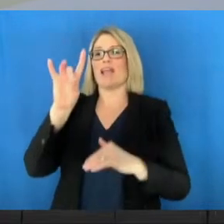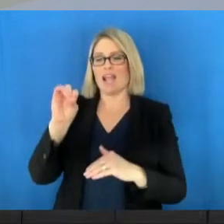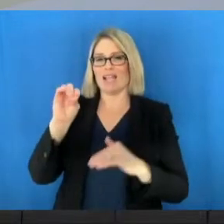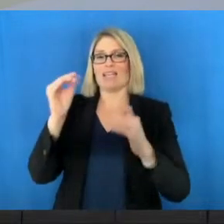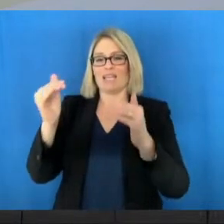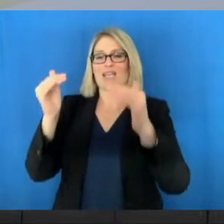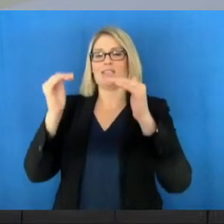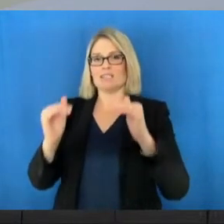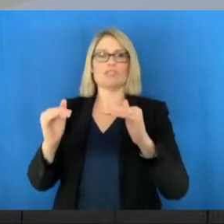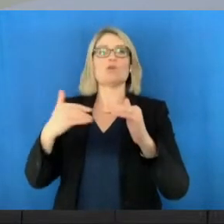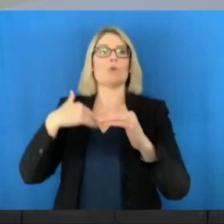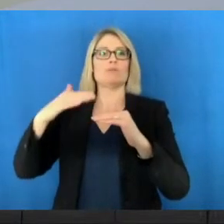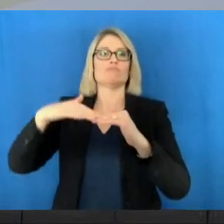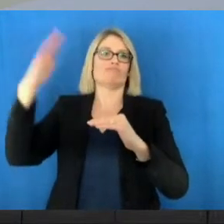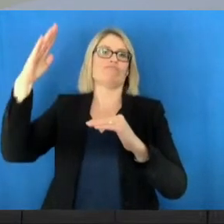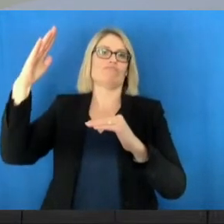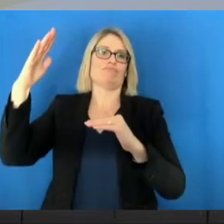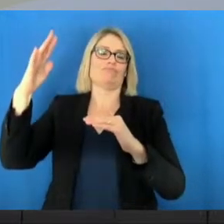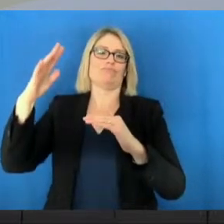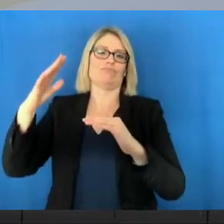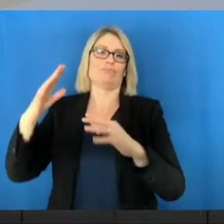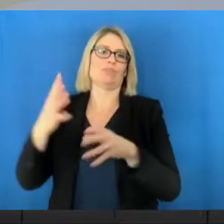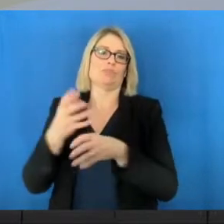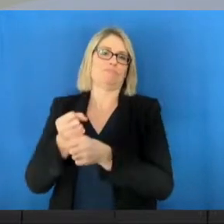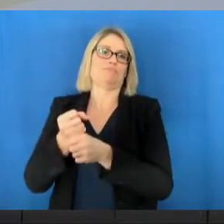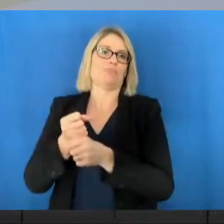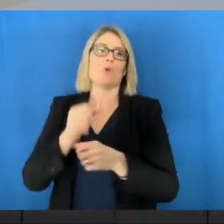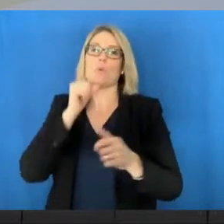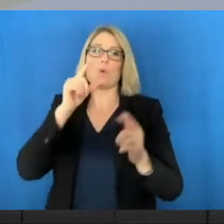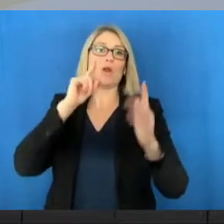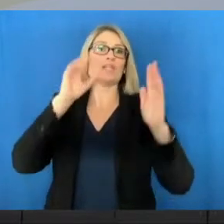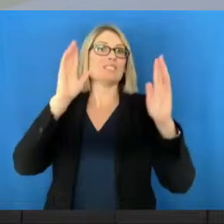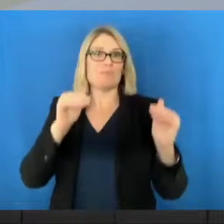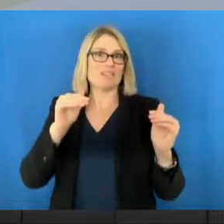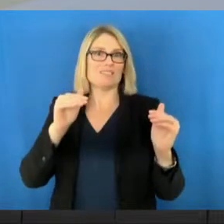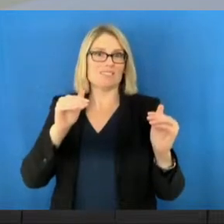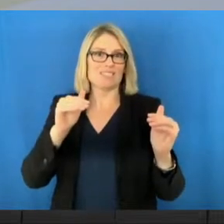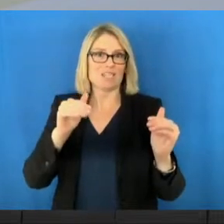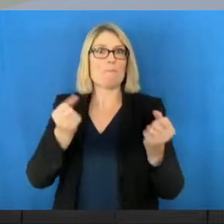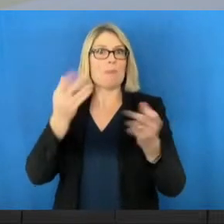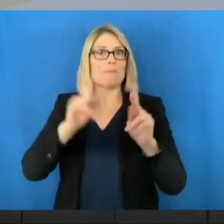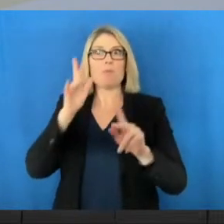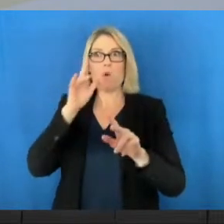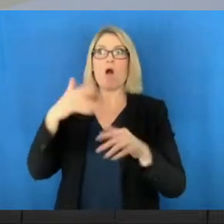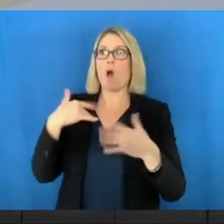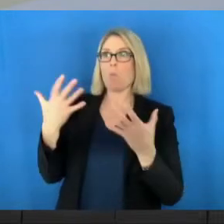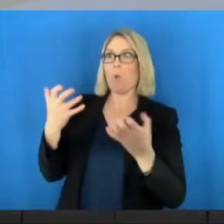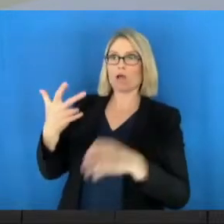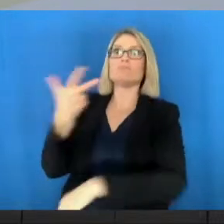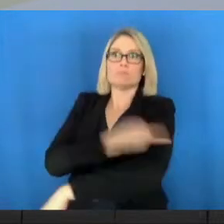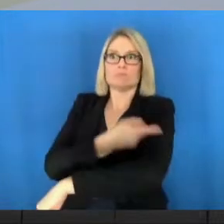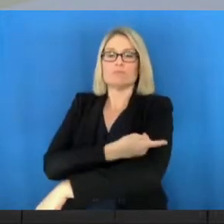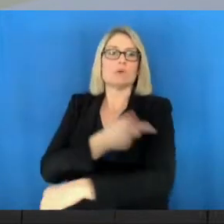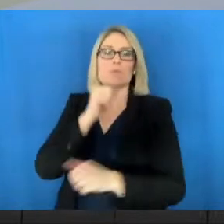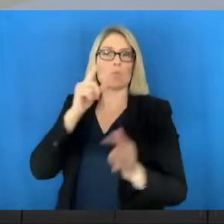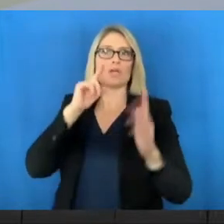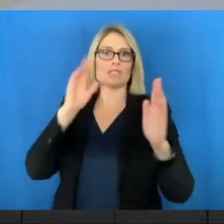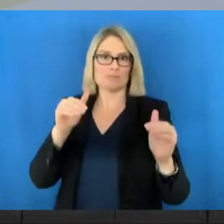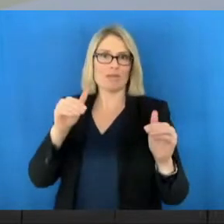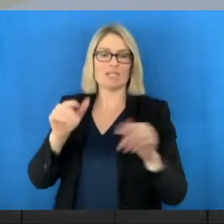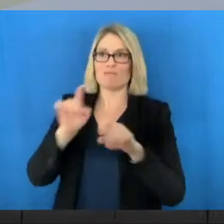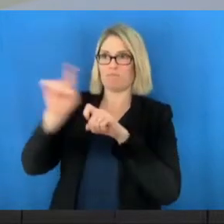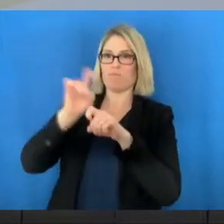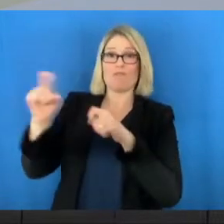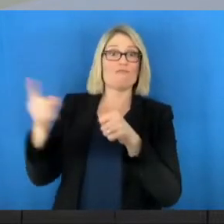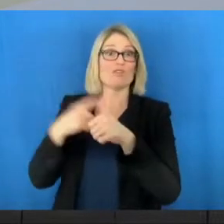Again, I think we didn't expect quite as many people to be on the phone the first day,